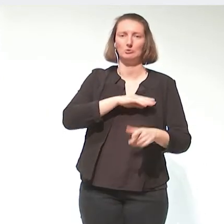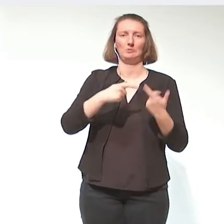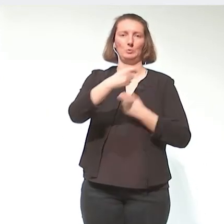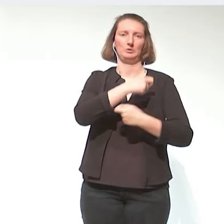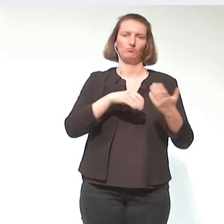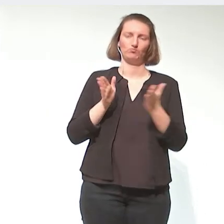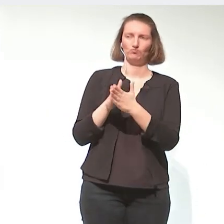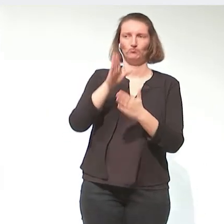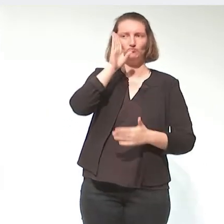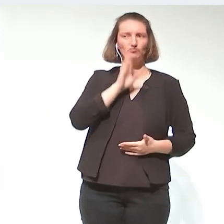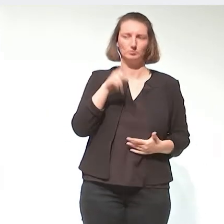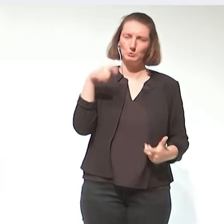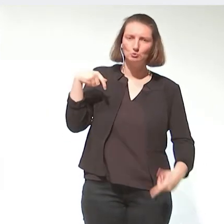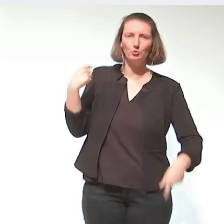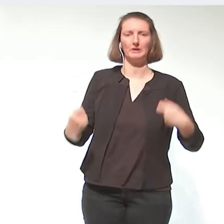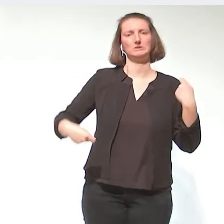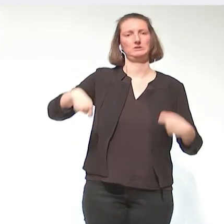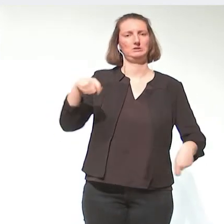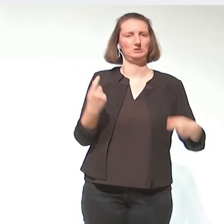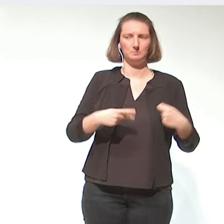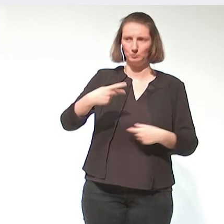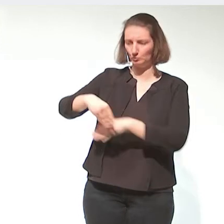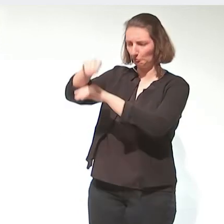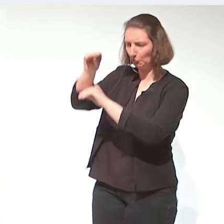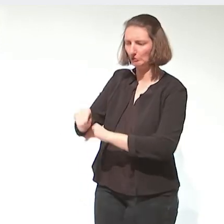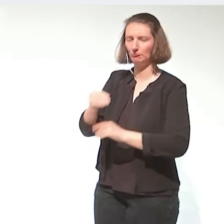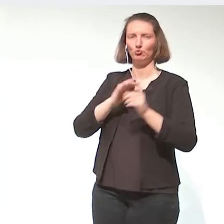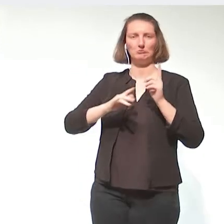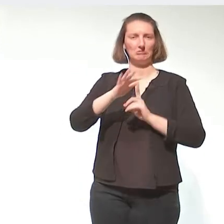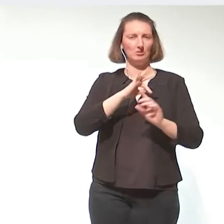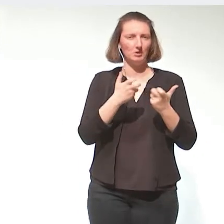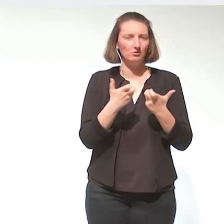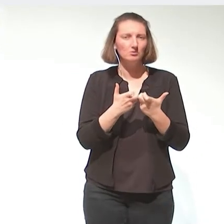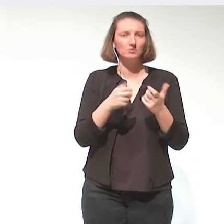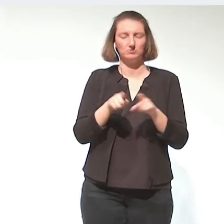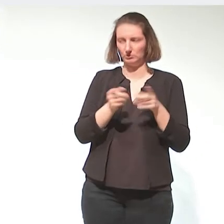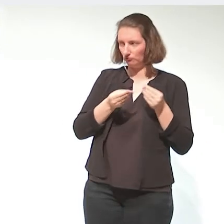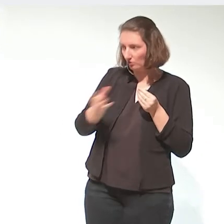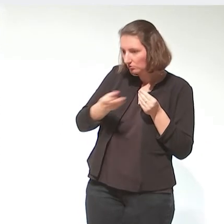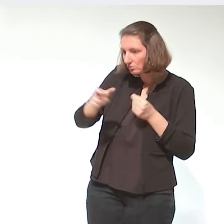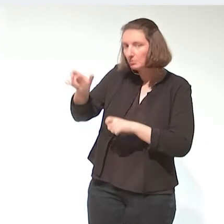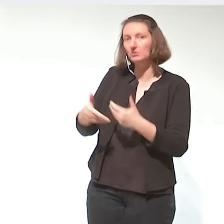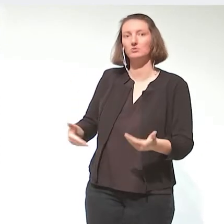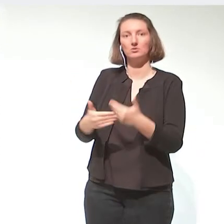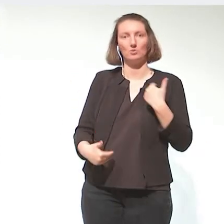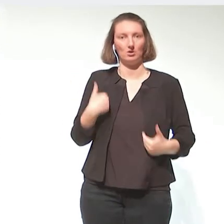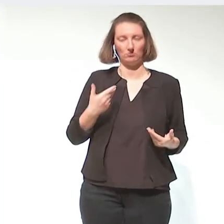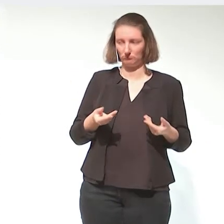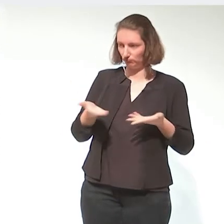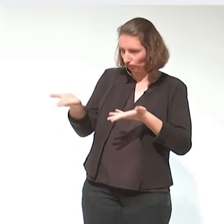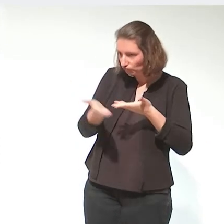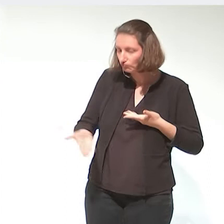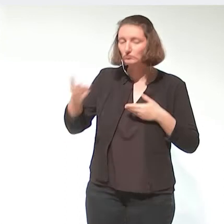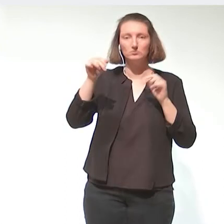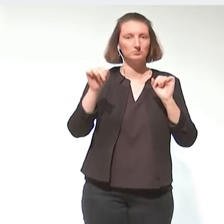politicians to set up greater flexibility, to introduce greater flexibility in social protection mechanisms to help the